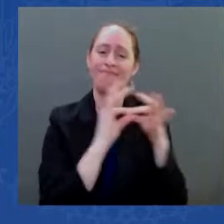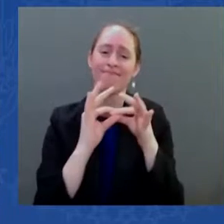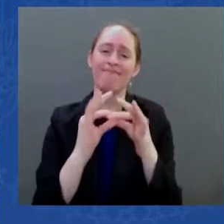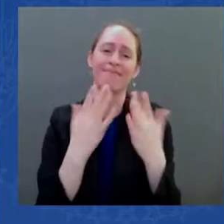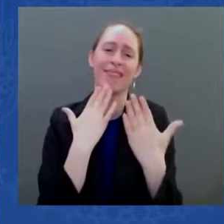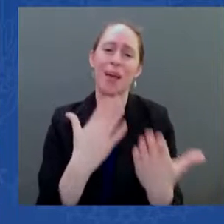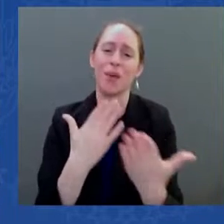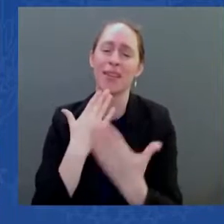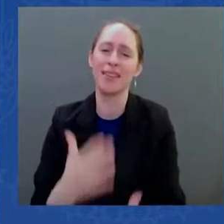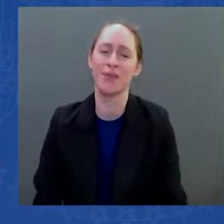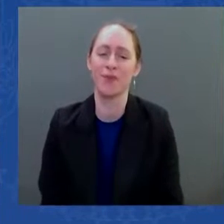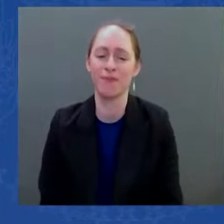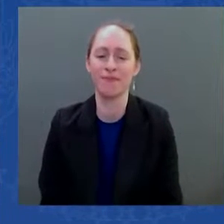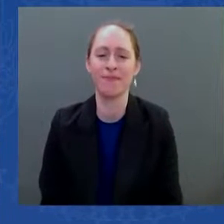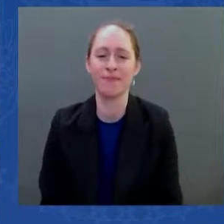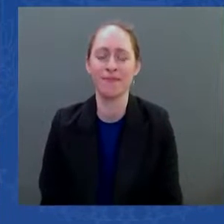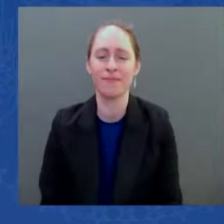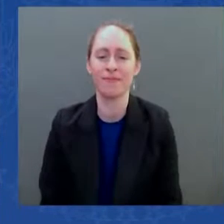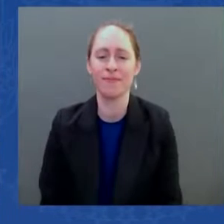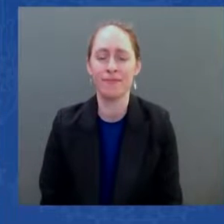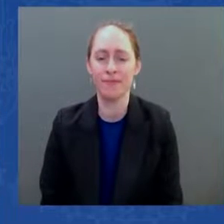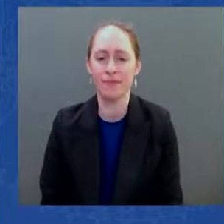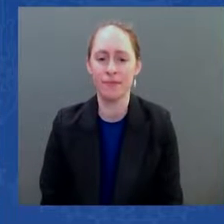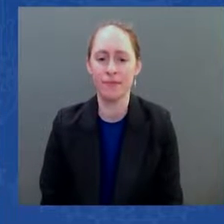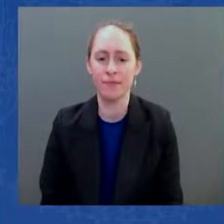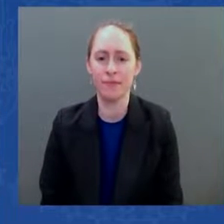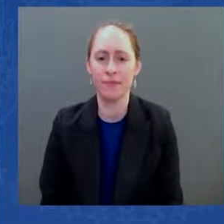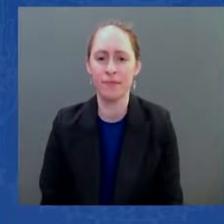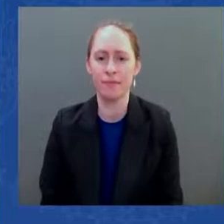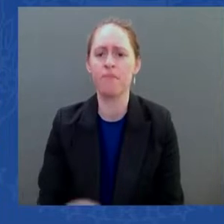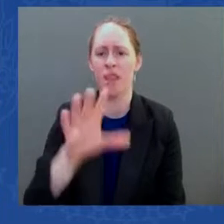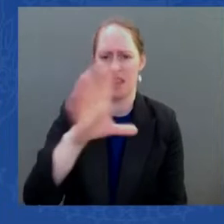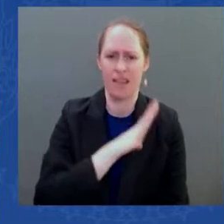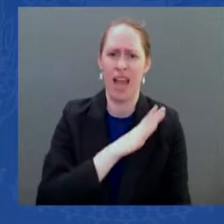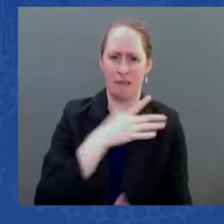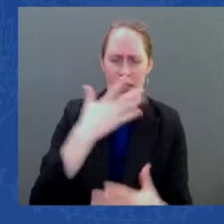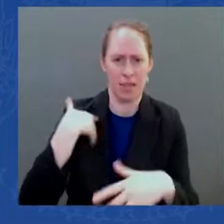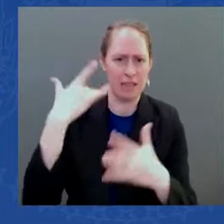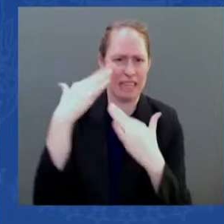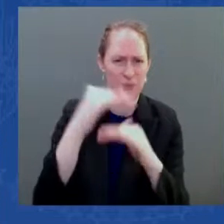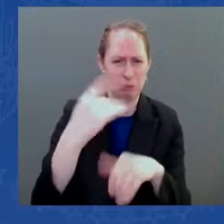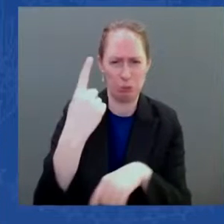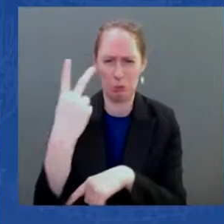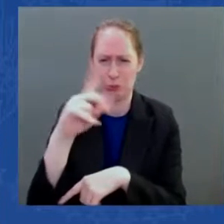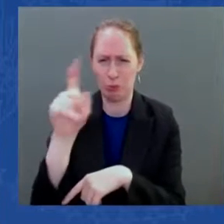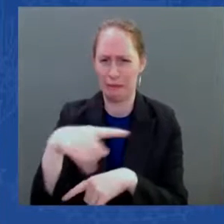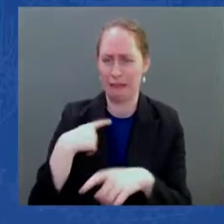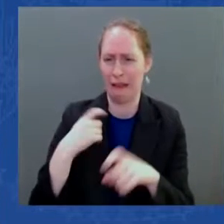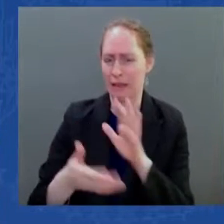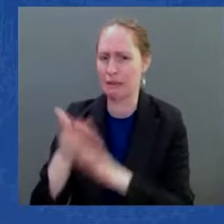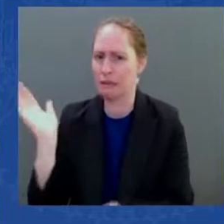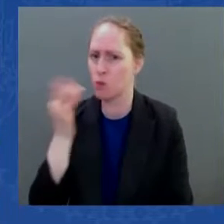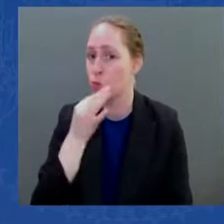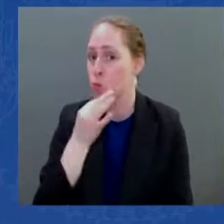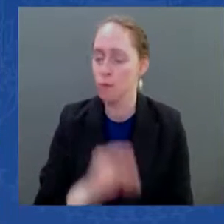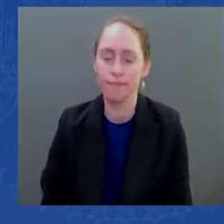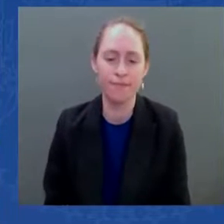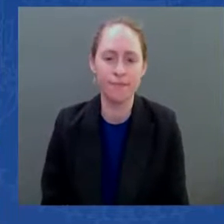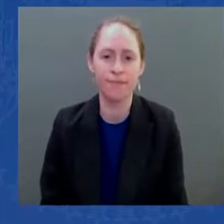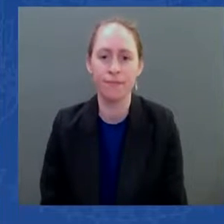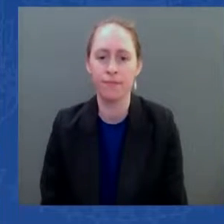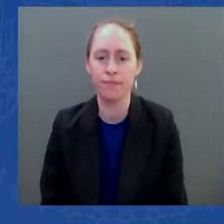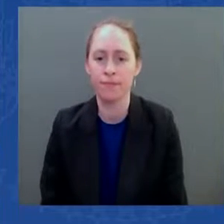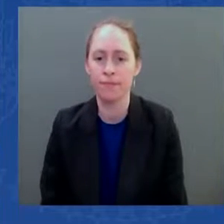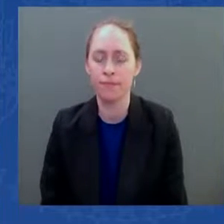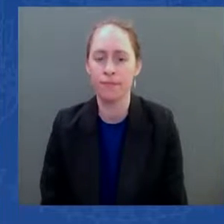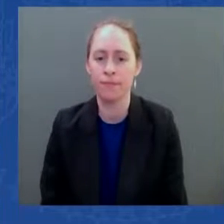I'm going to take just one or two questions. I got a plane to catch. What does Putin claiming control over Mariupol mean? Is that, how significant